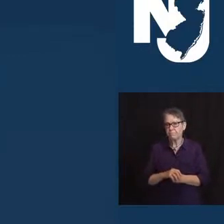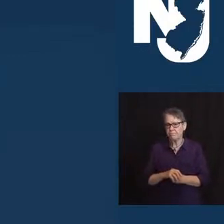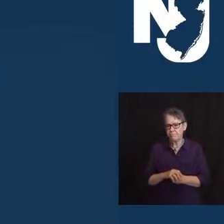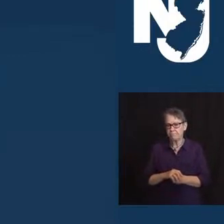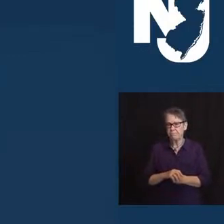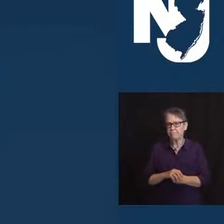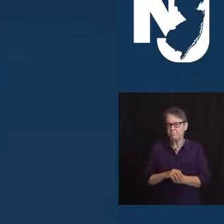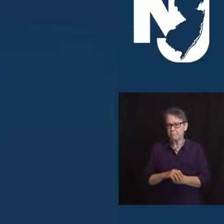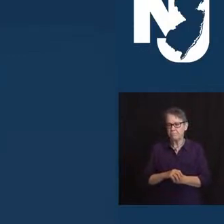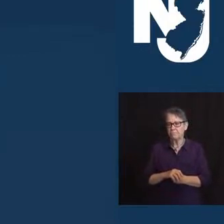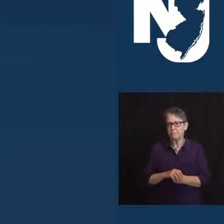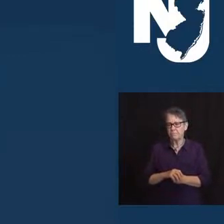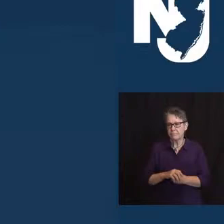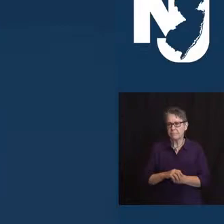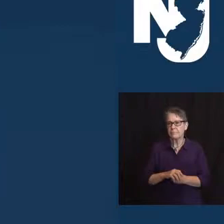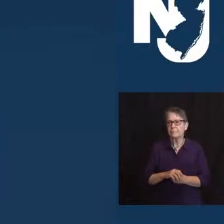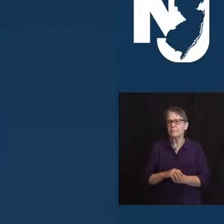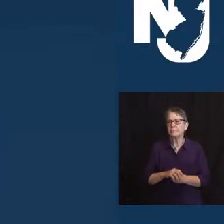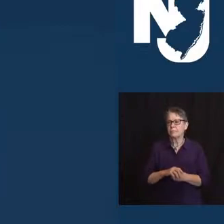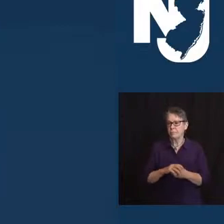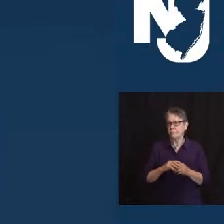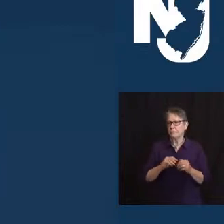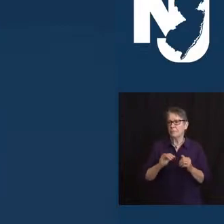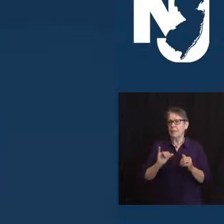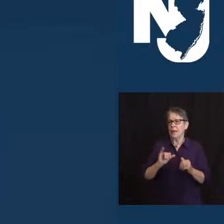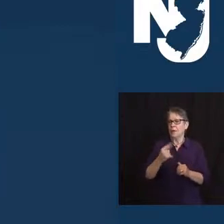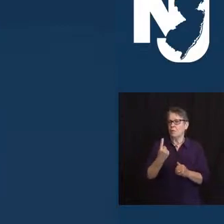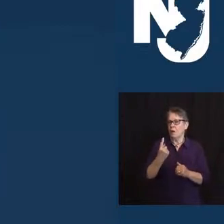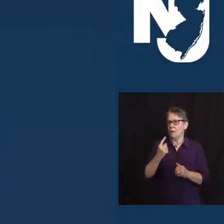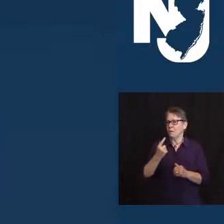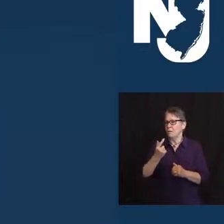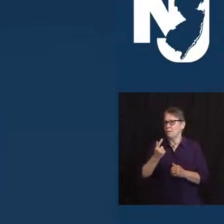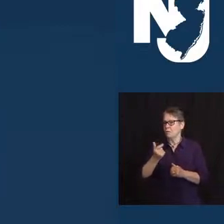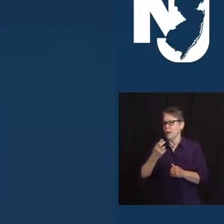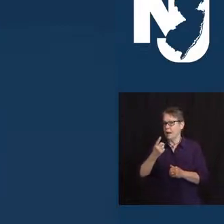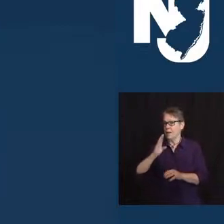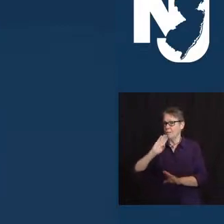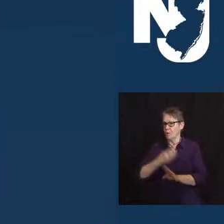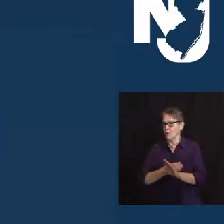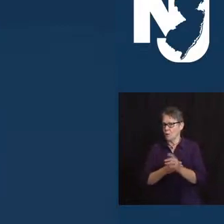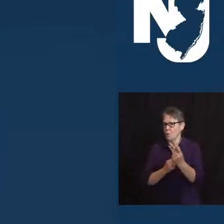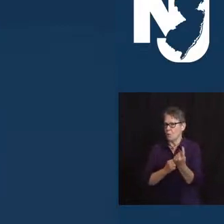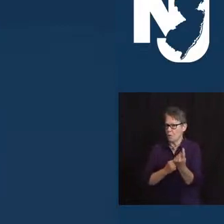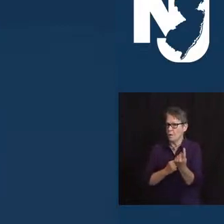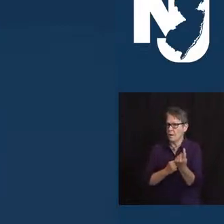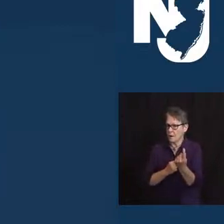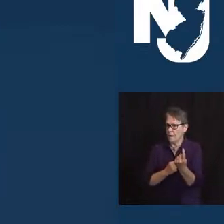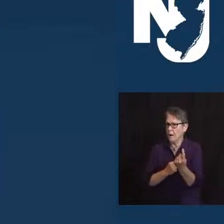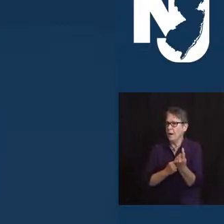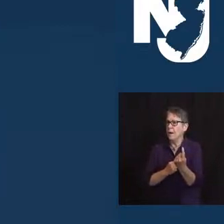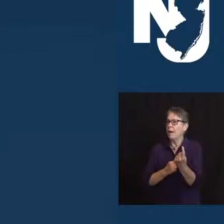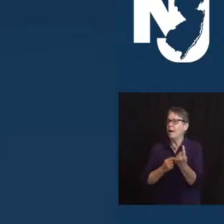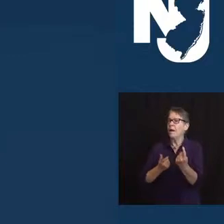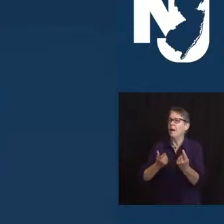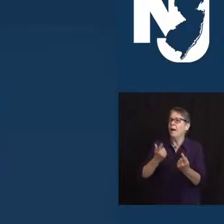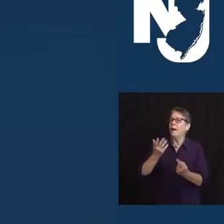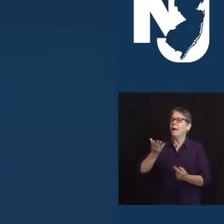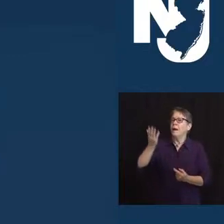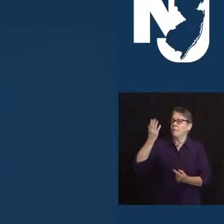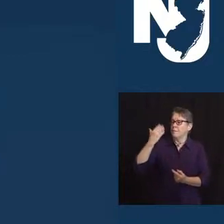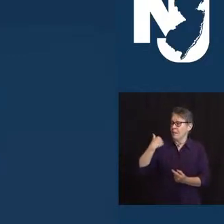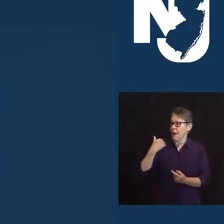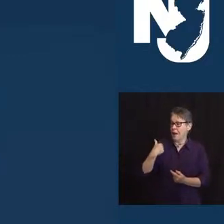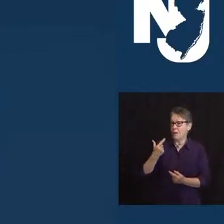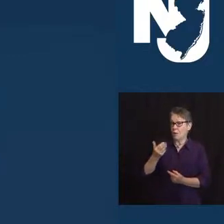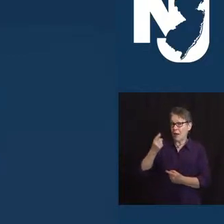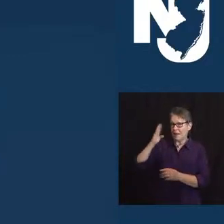Joseph and his beloved granddaughter Nicole. He is now united with his grandson Joey, who passed away 3 years ago,